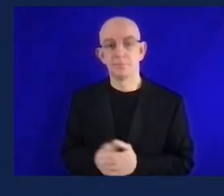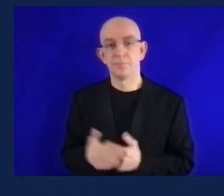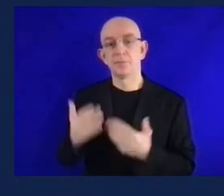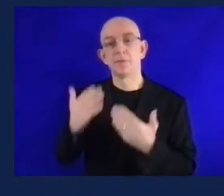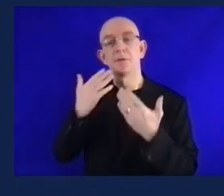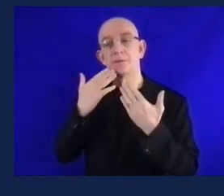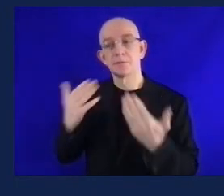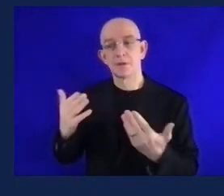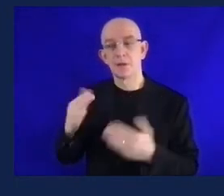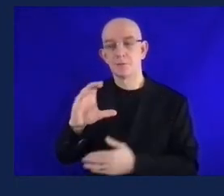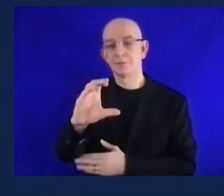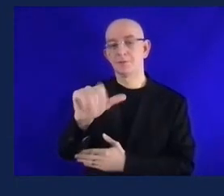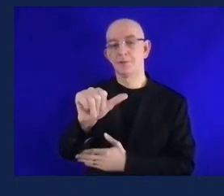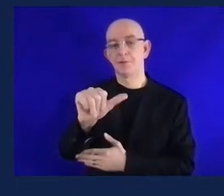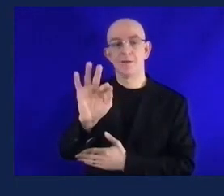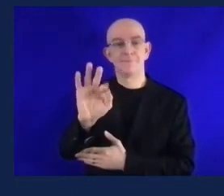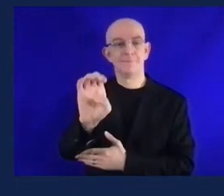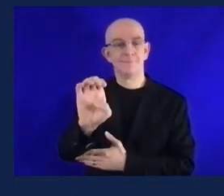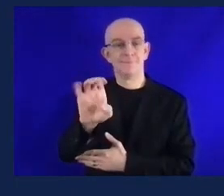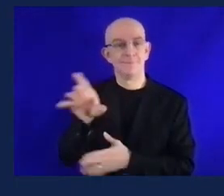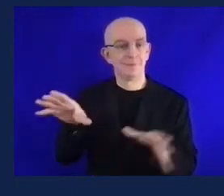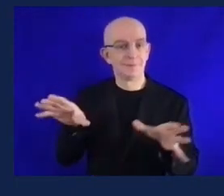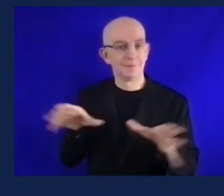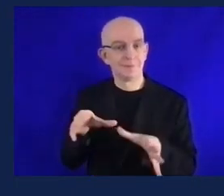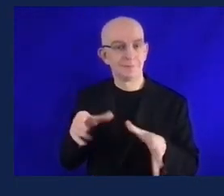Next slide, please.